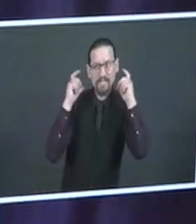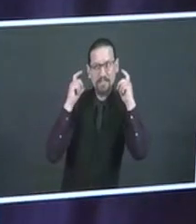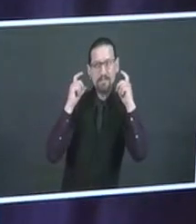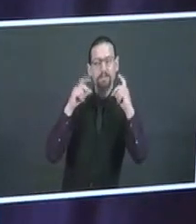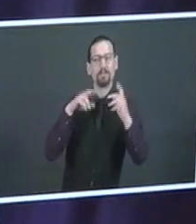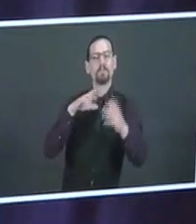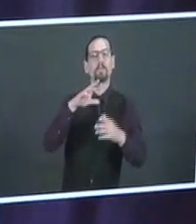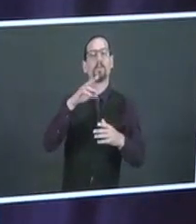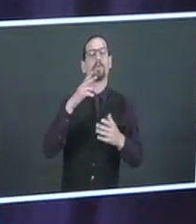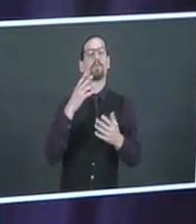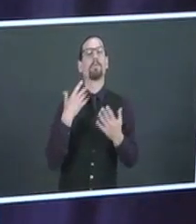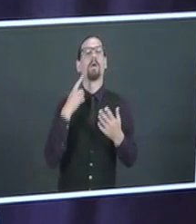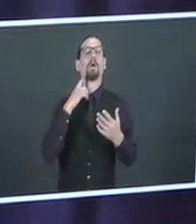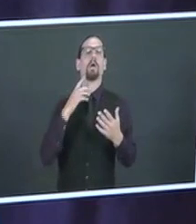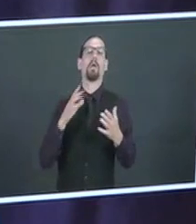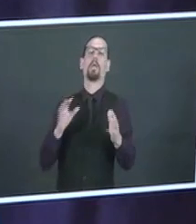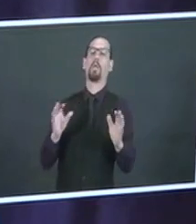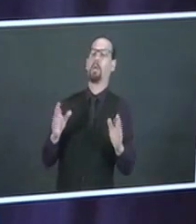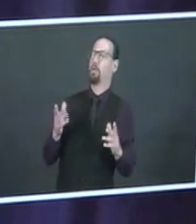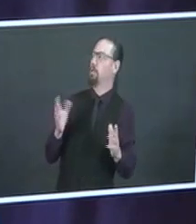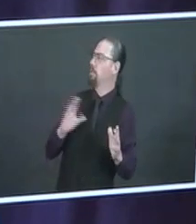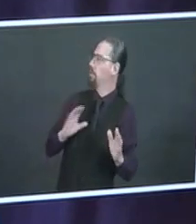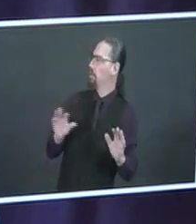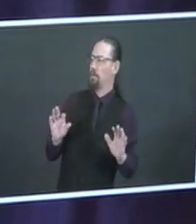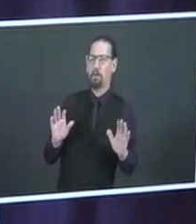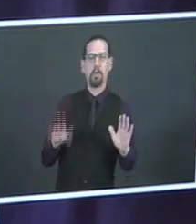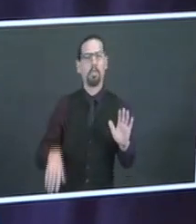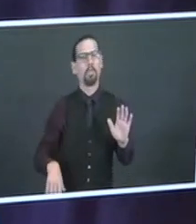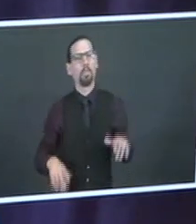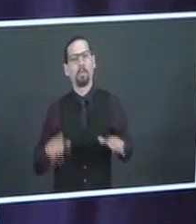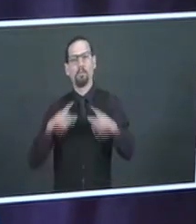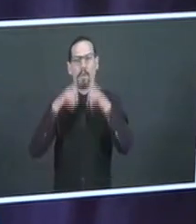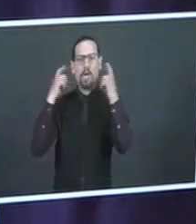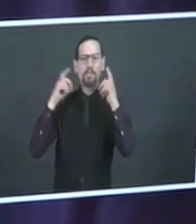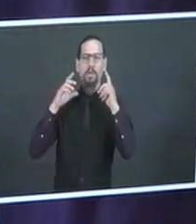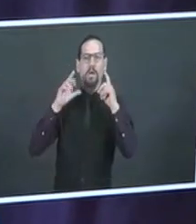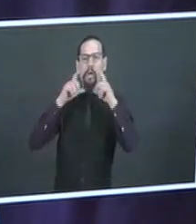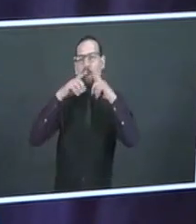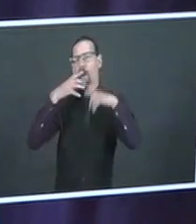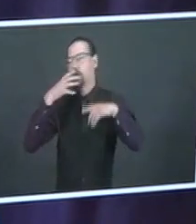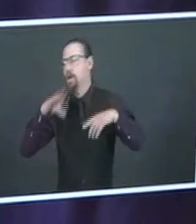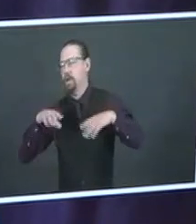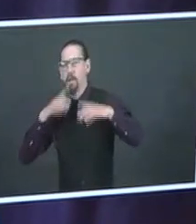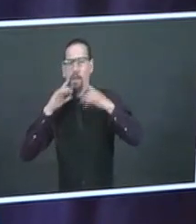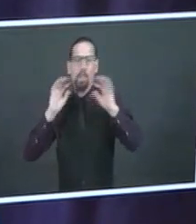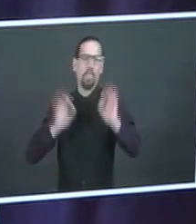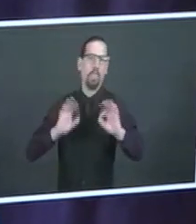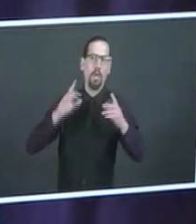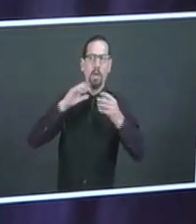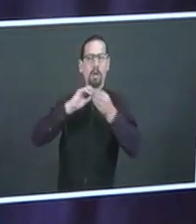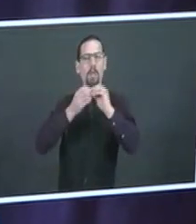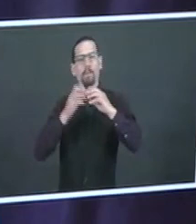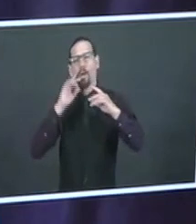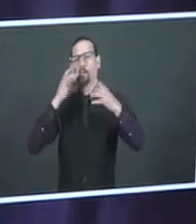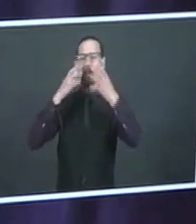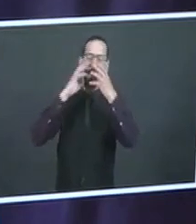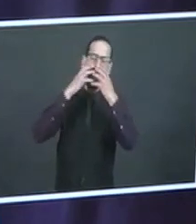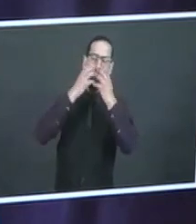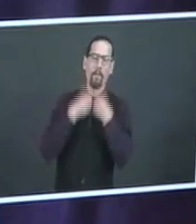social distancing guidelines. She said there will be some spot checks through the weekend, and if compliance doesn't get better, then